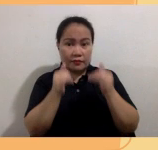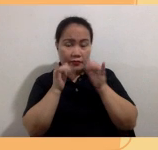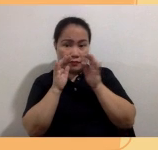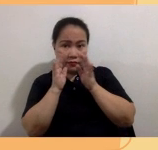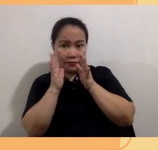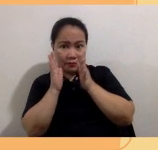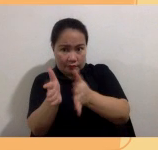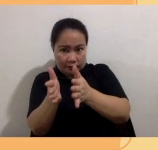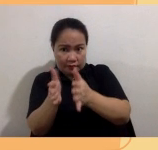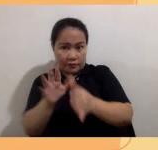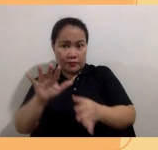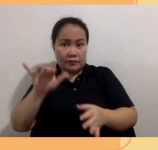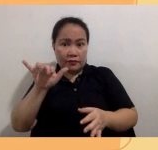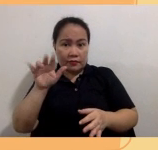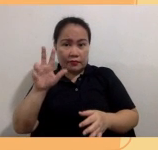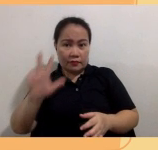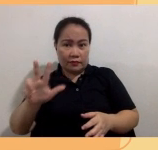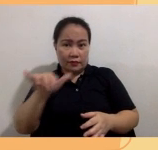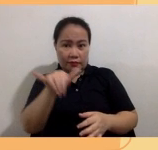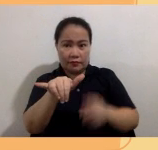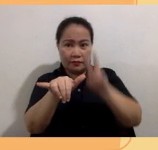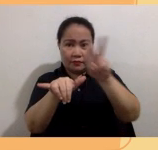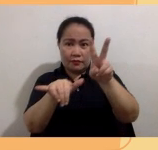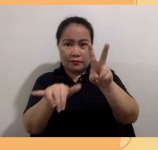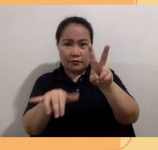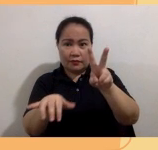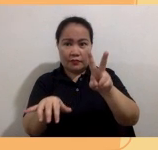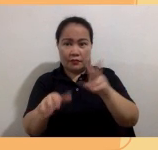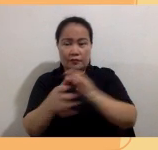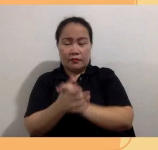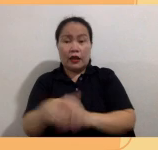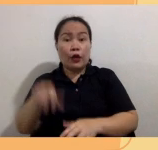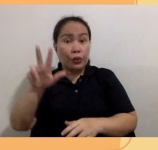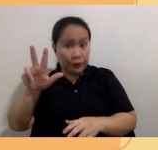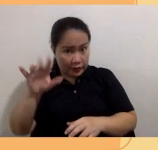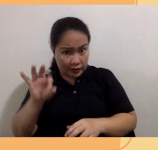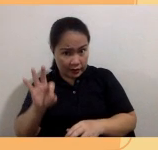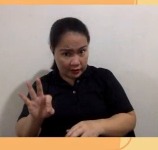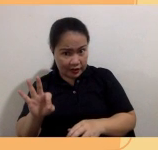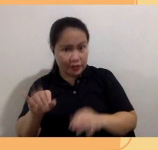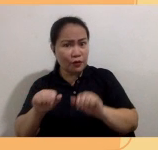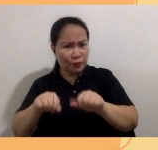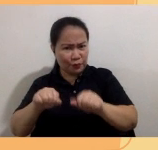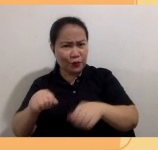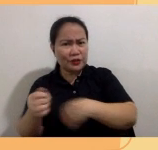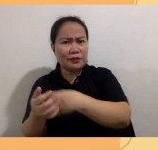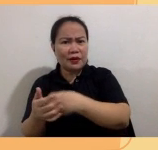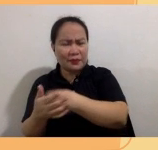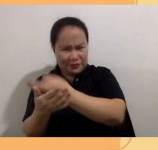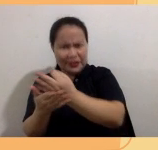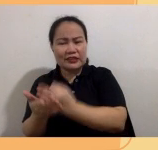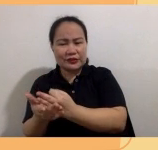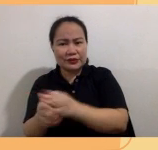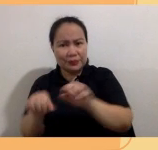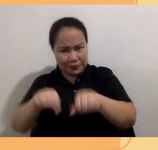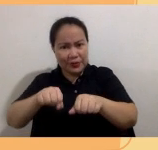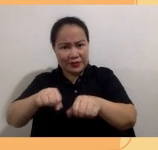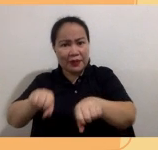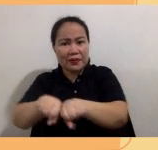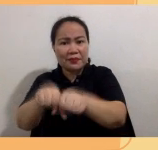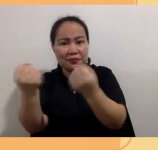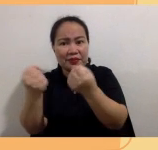na lang ay y squared at x. Now, anong gagawin natin dito sa 3 and 9? We get the lowest term,